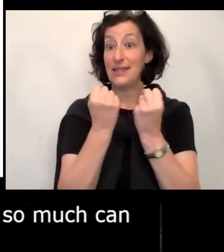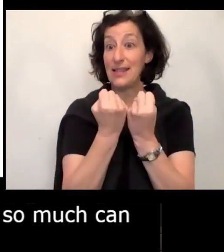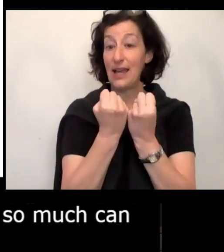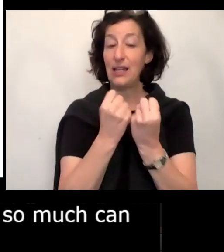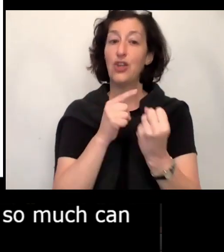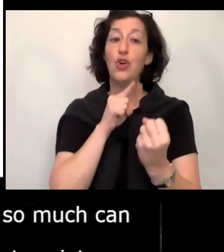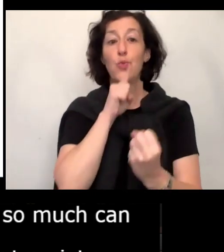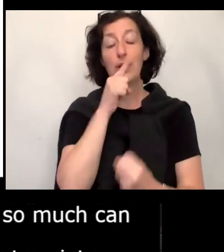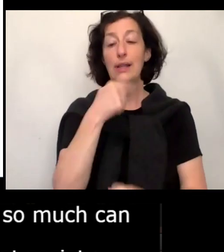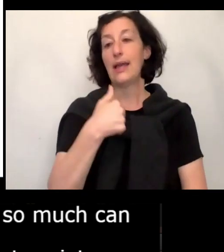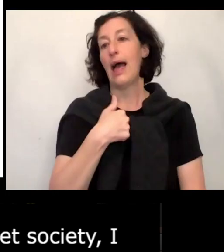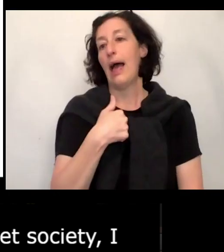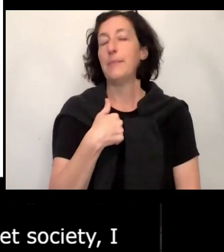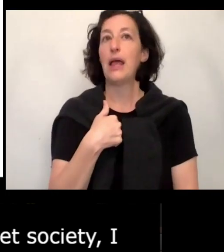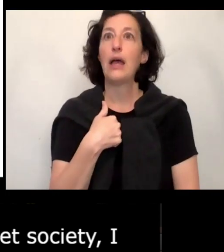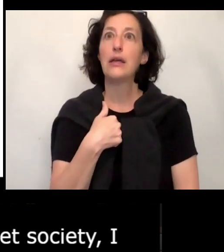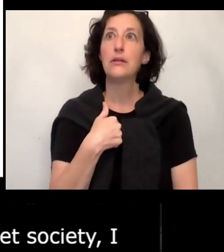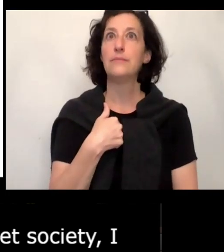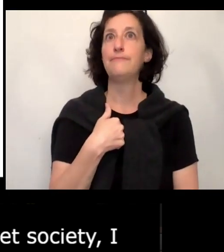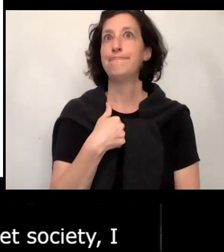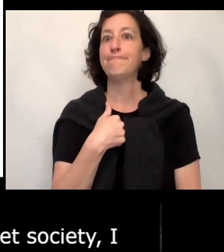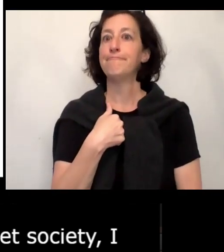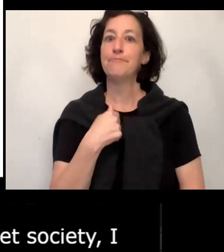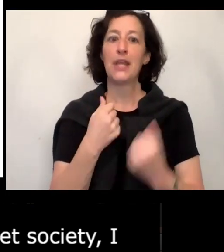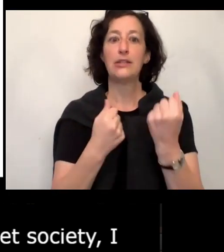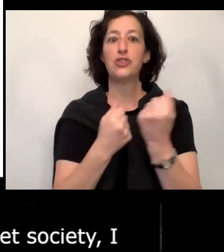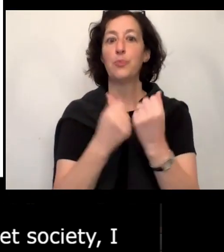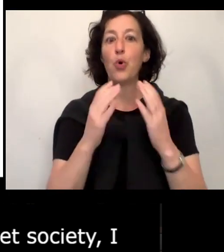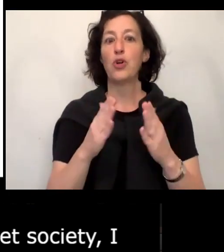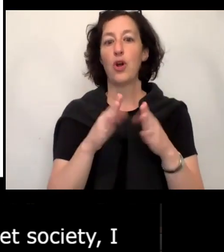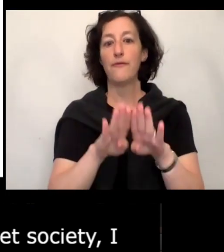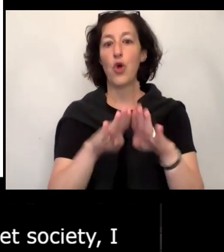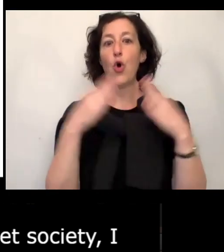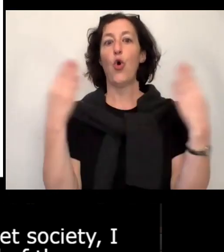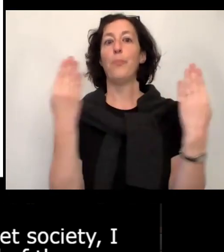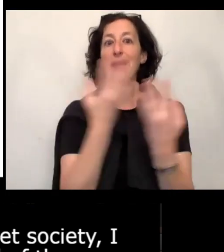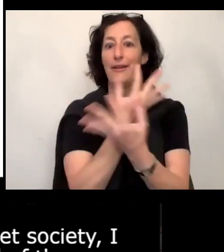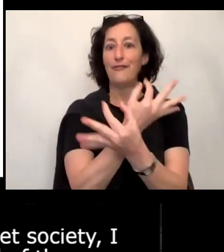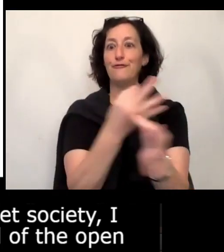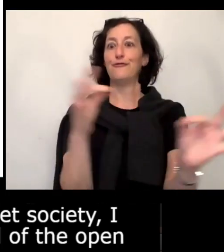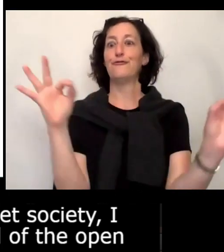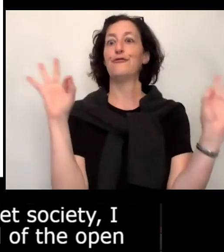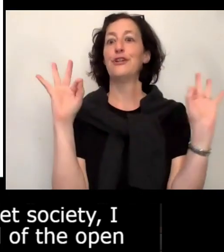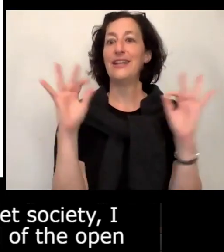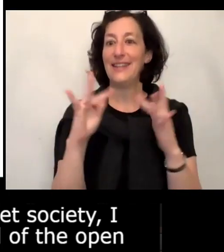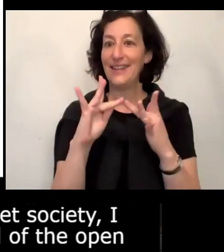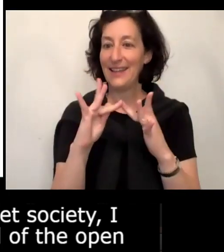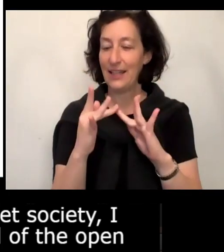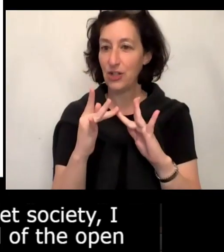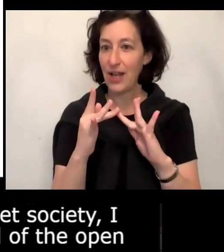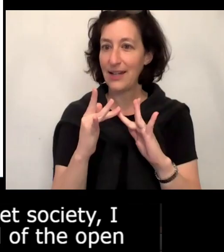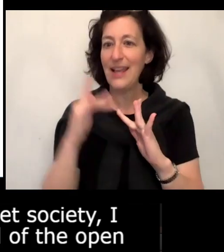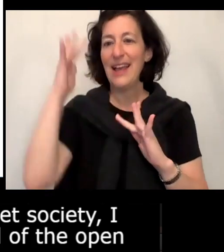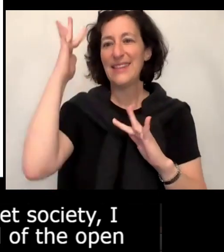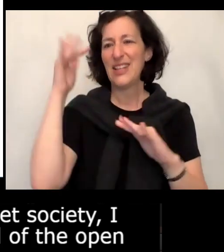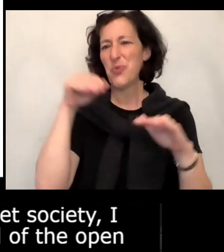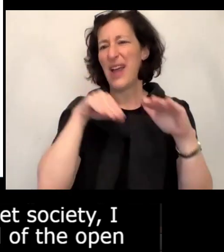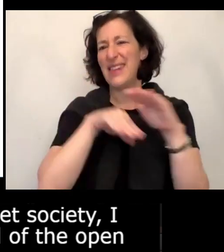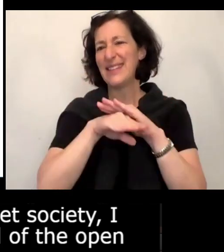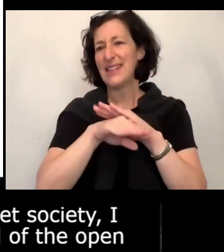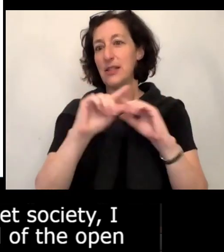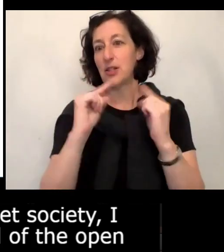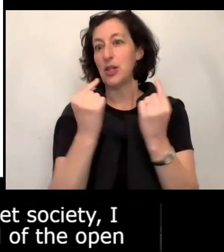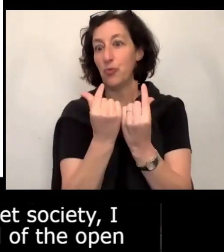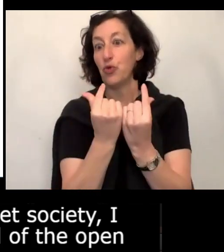Internet, a steward of the open and free Internet. And that's why the accessibility group